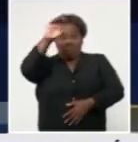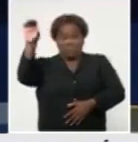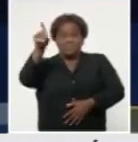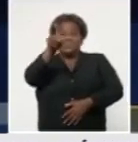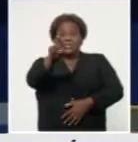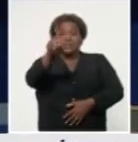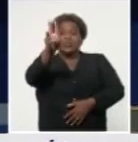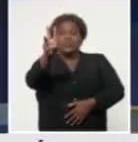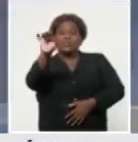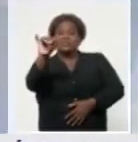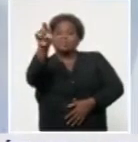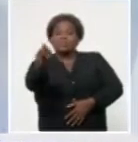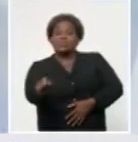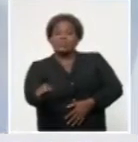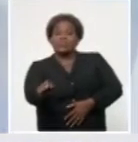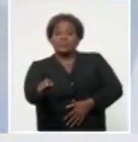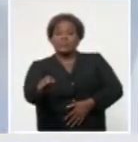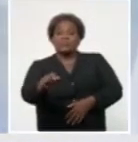We have